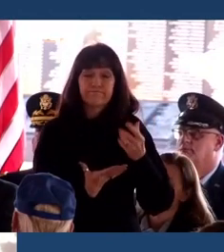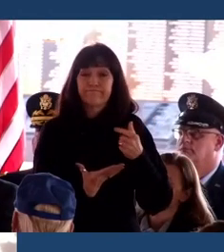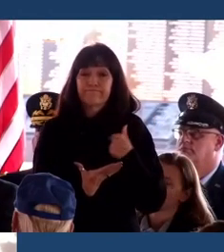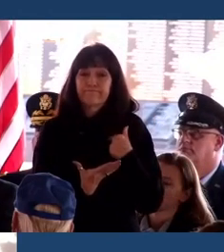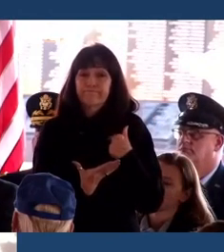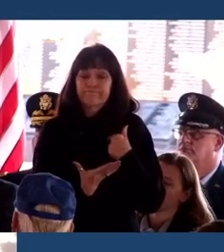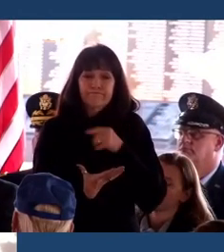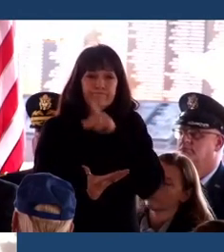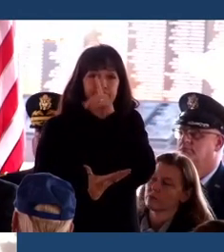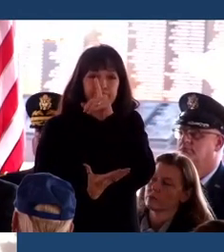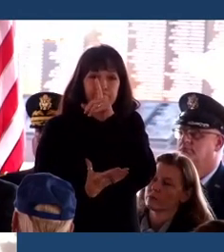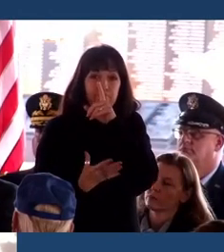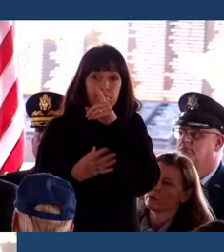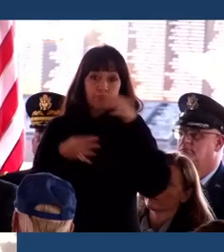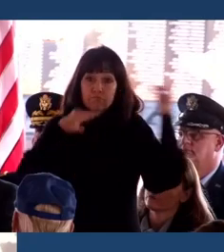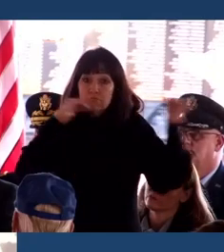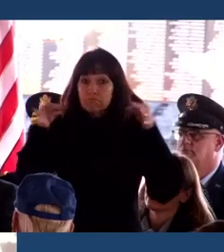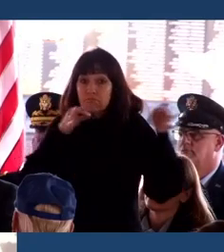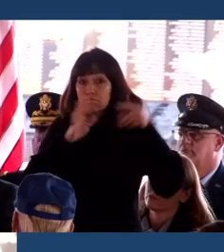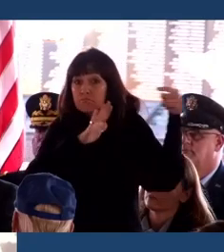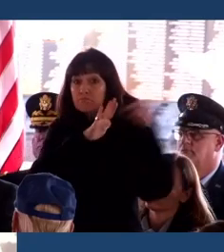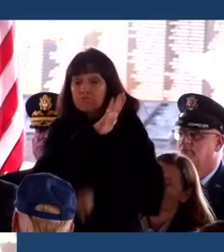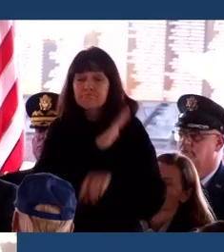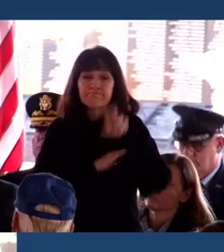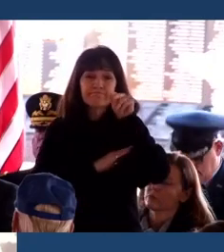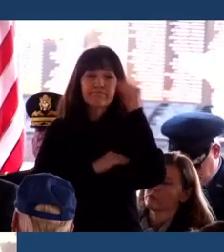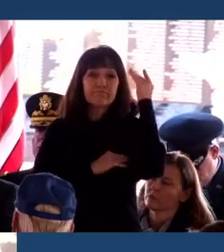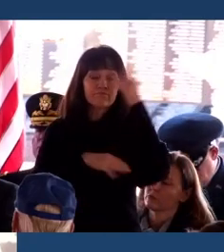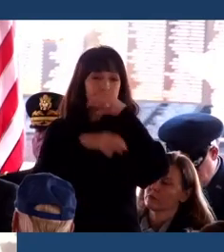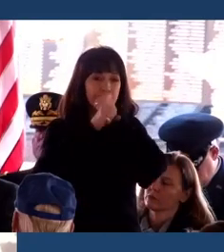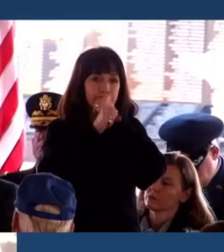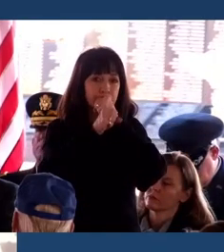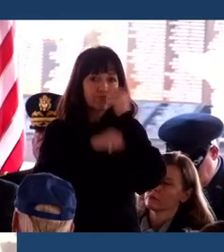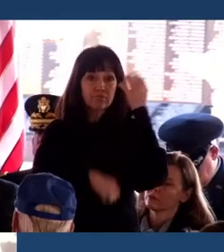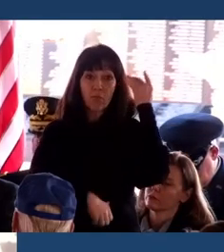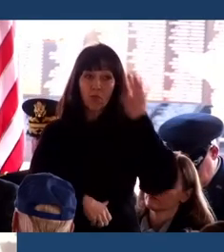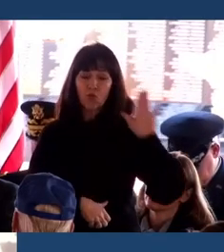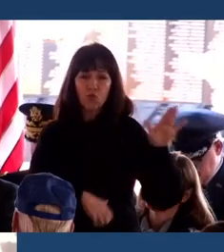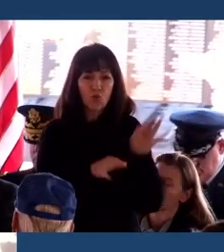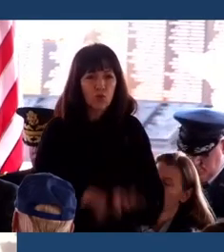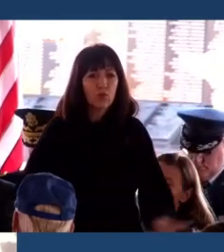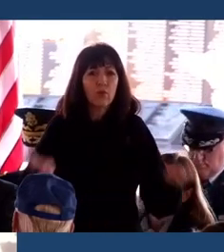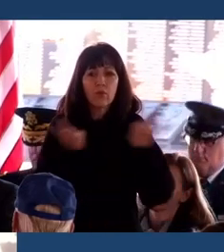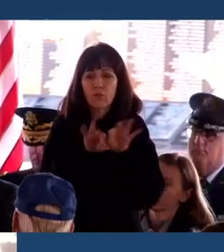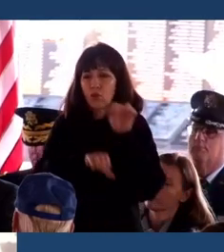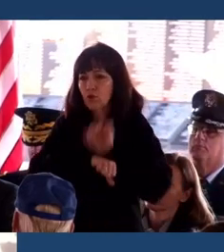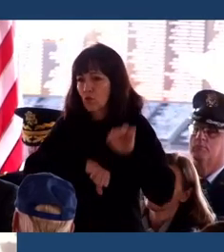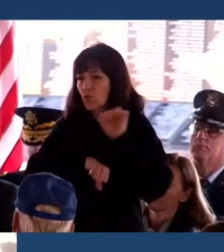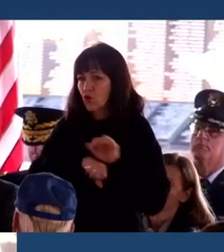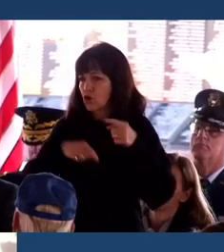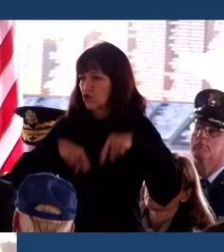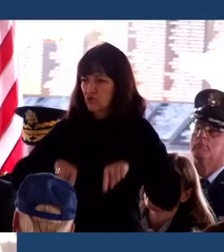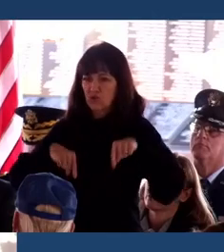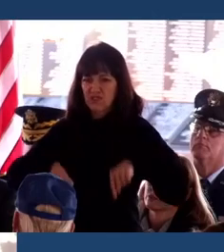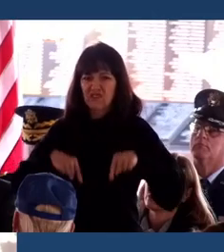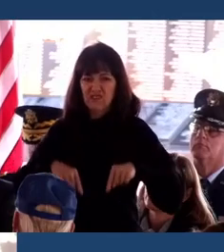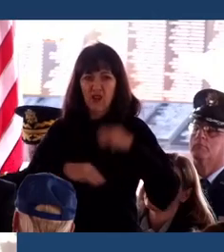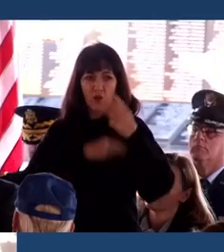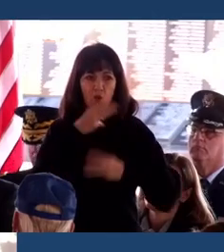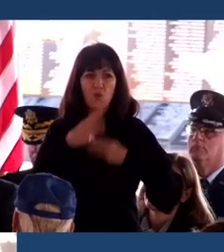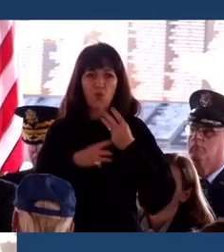their mission, but I can't think of a more important work than in during these difficult